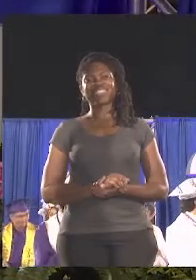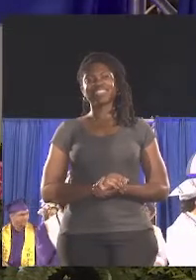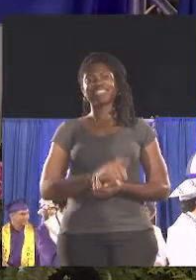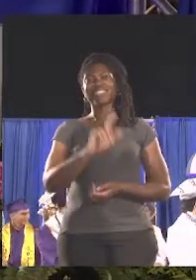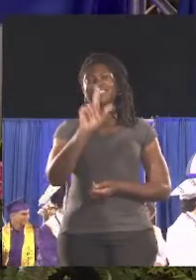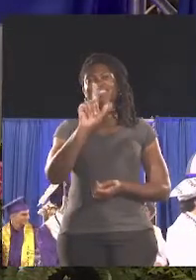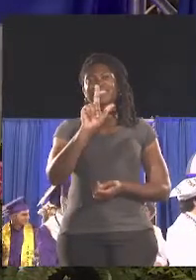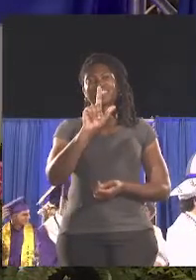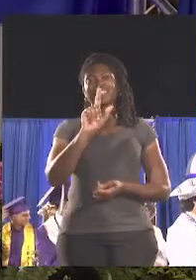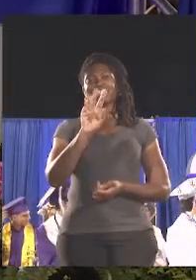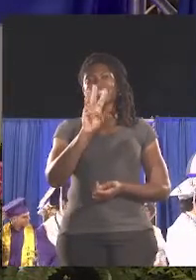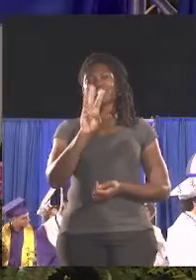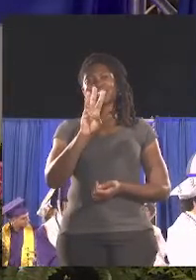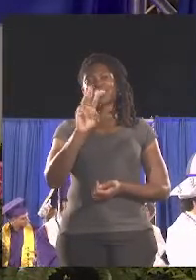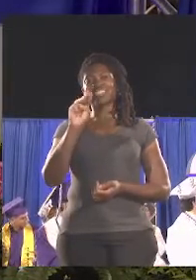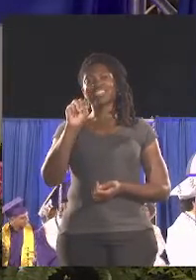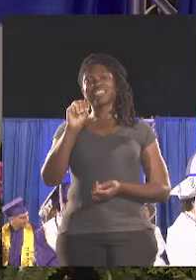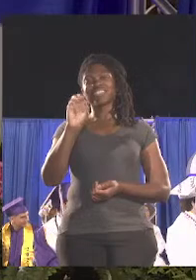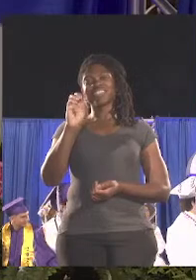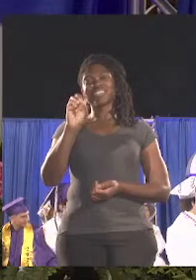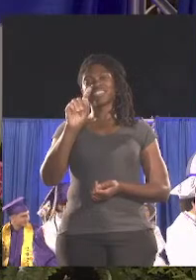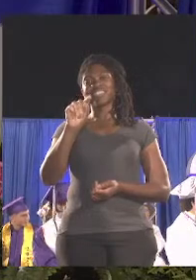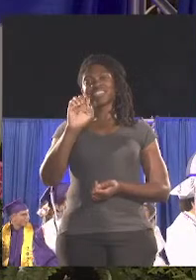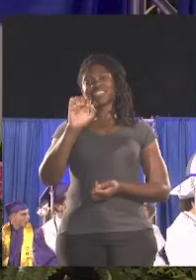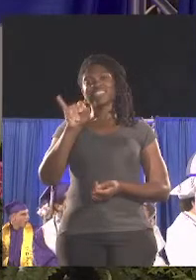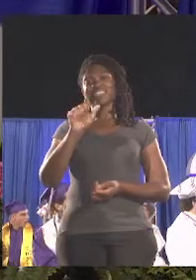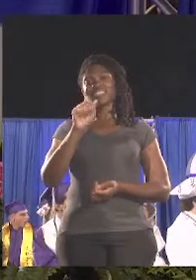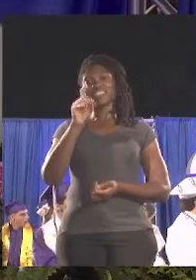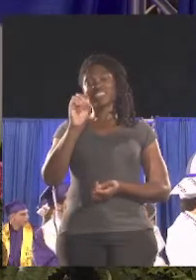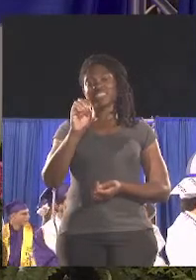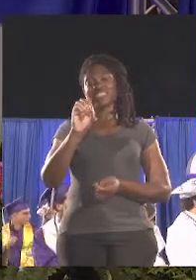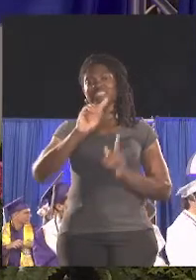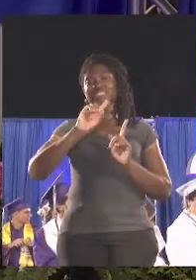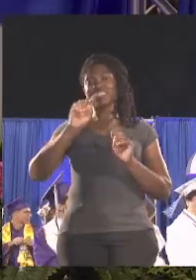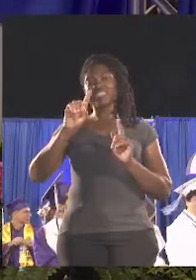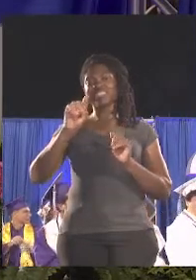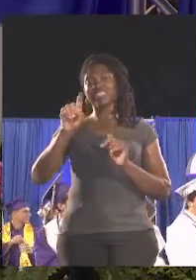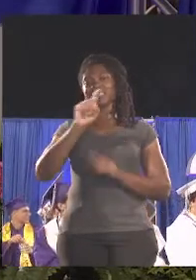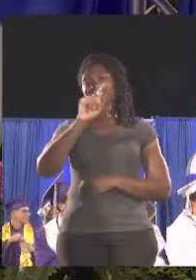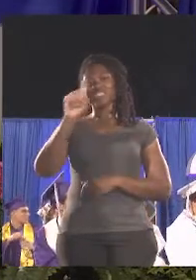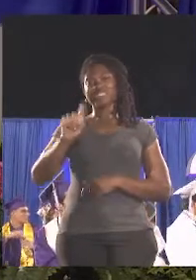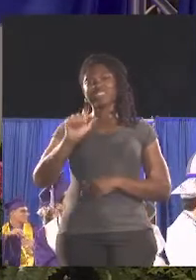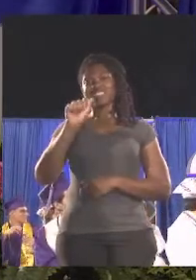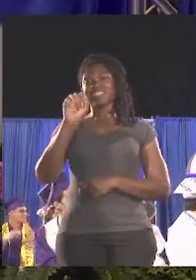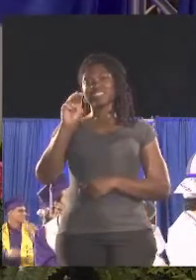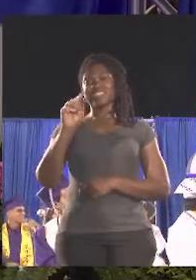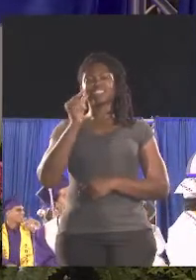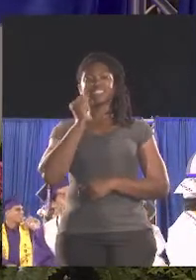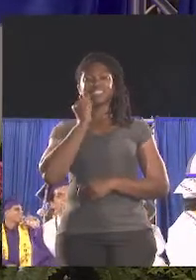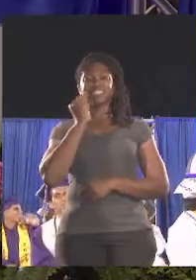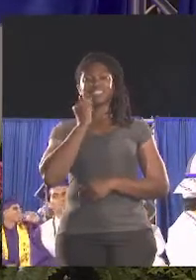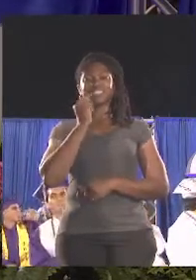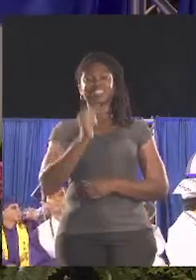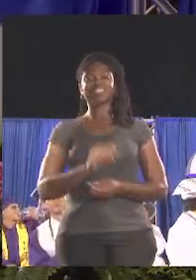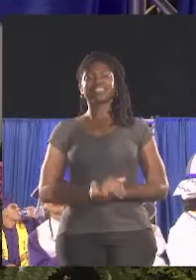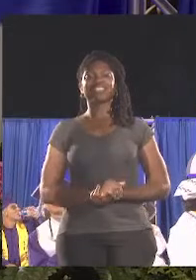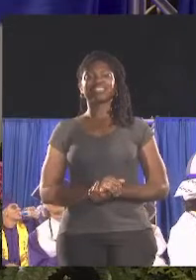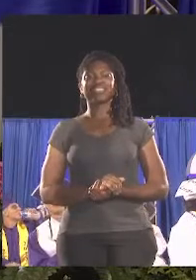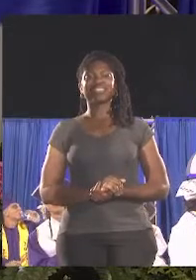Liam Wolfgang Montejano, Texas A&M University, San Antonio.